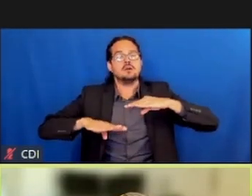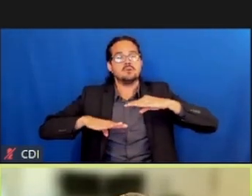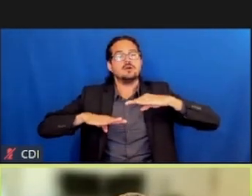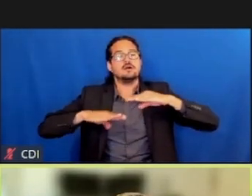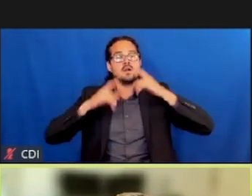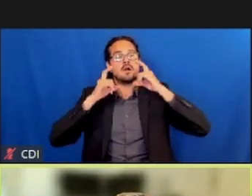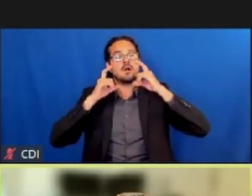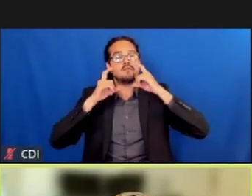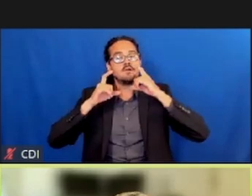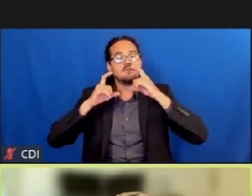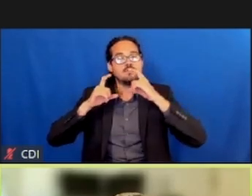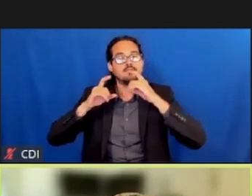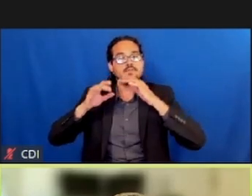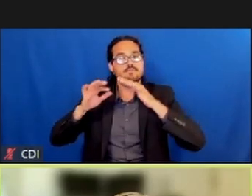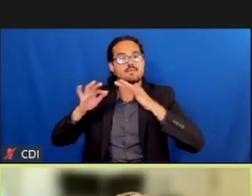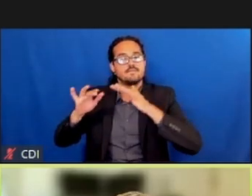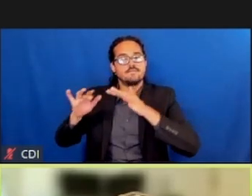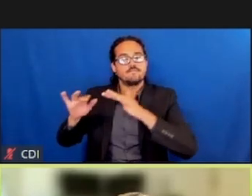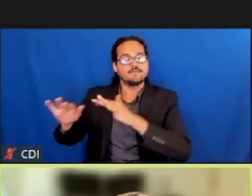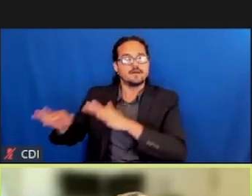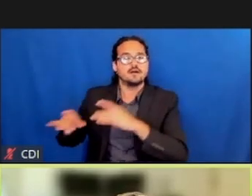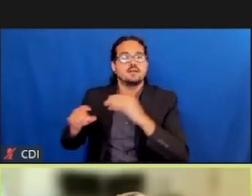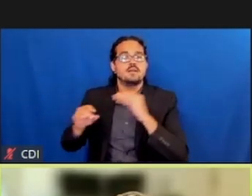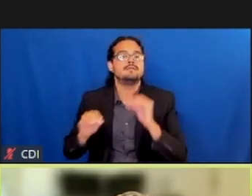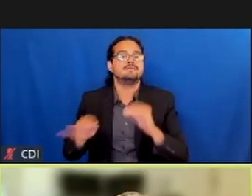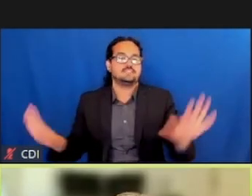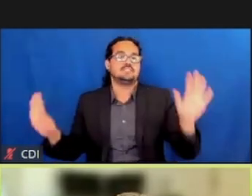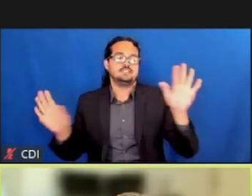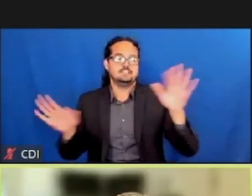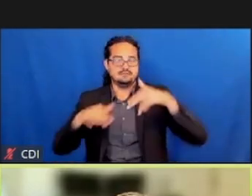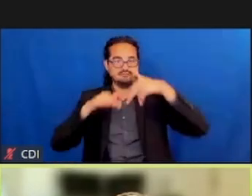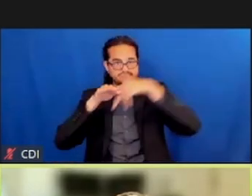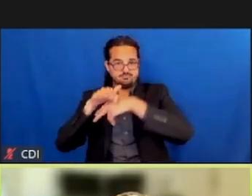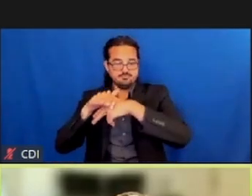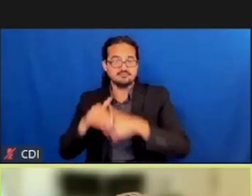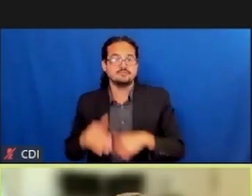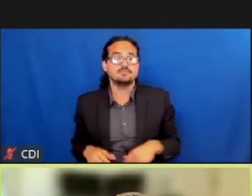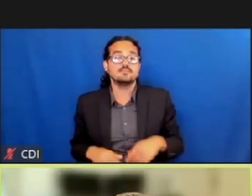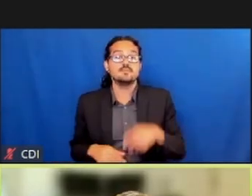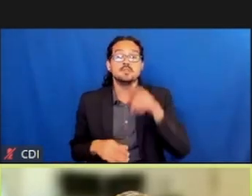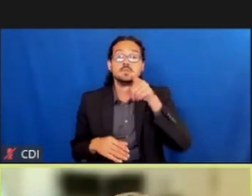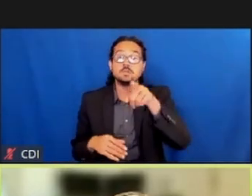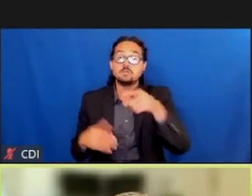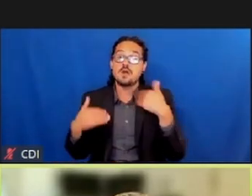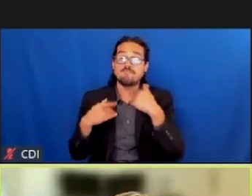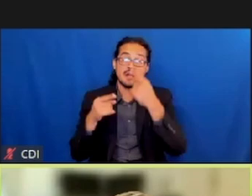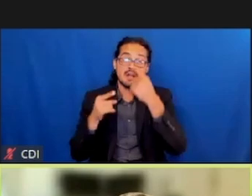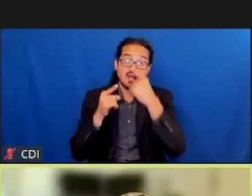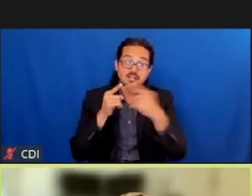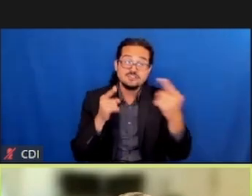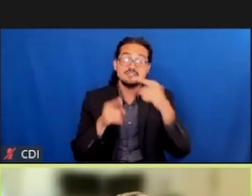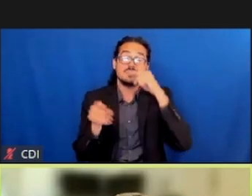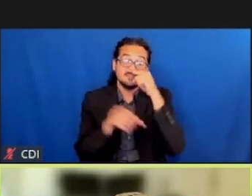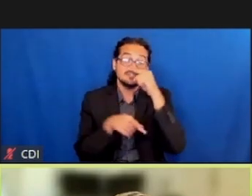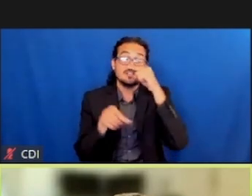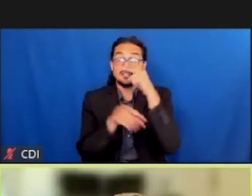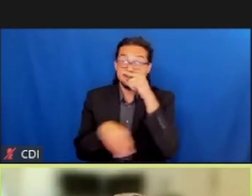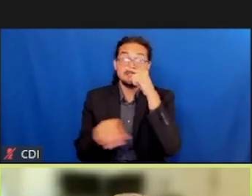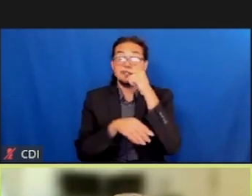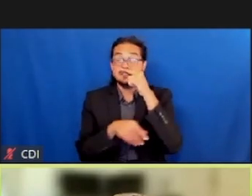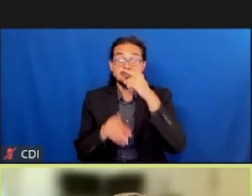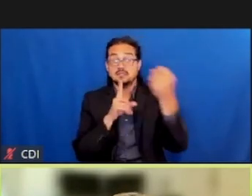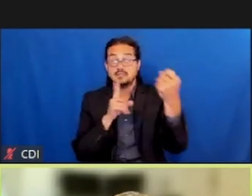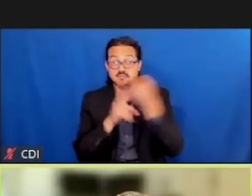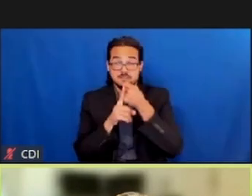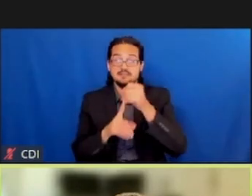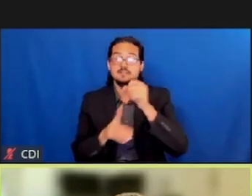allergies. I know what that feels like if I've got a Deborah Winger voice in the morning or what have you, sneezing a lot. I know that that's my allergies. I don't have to get